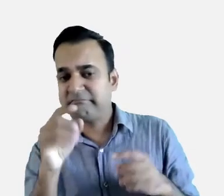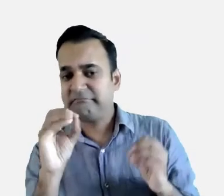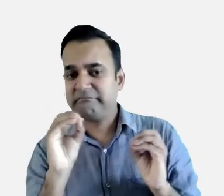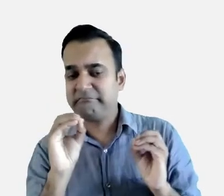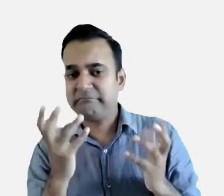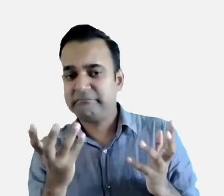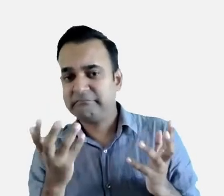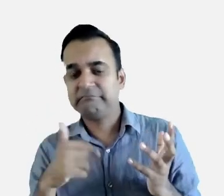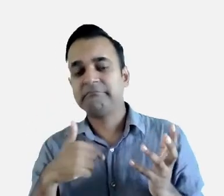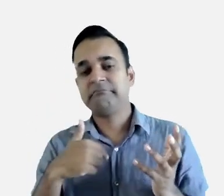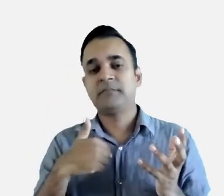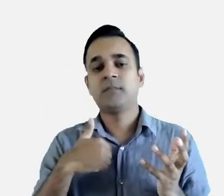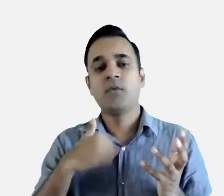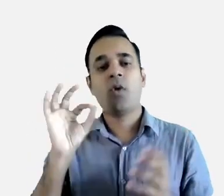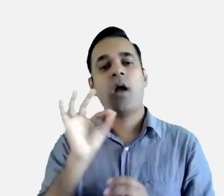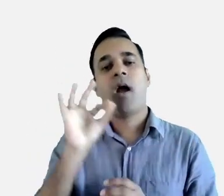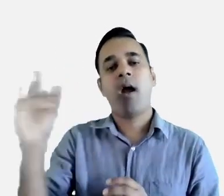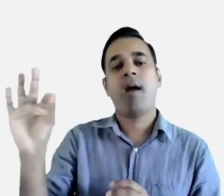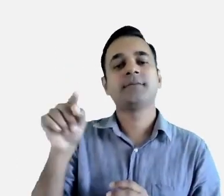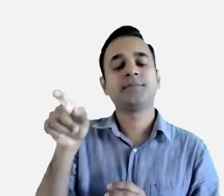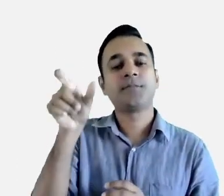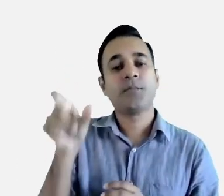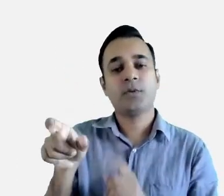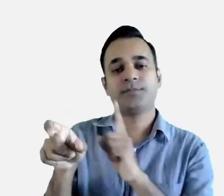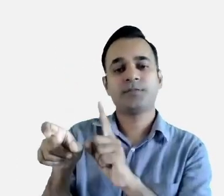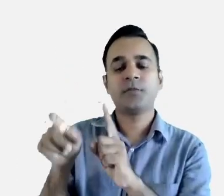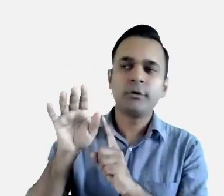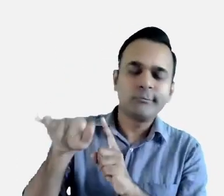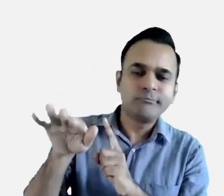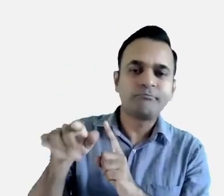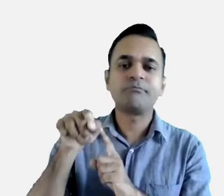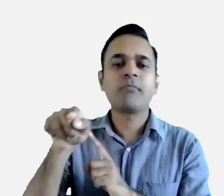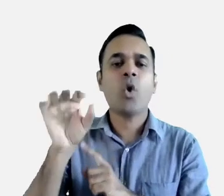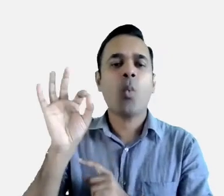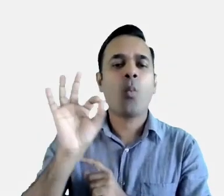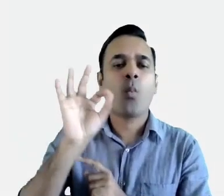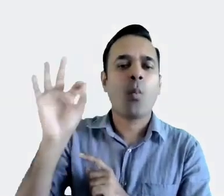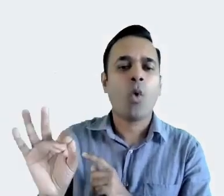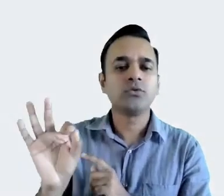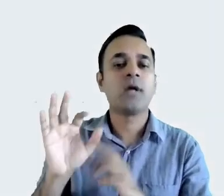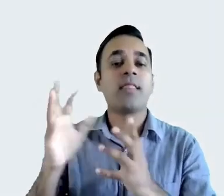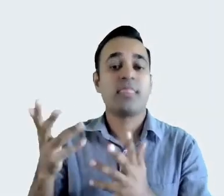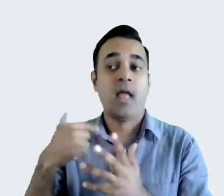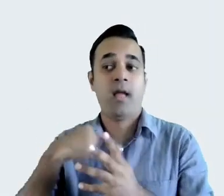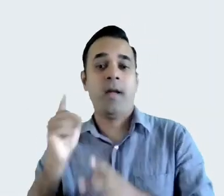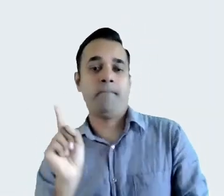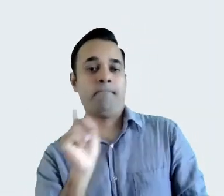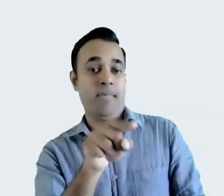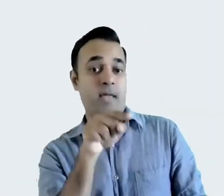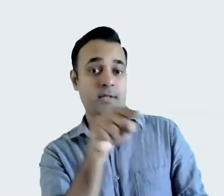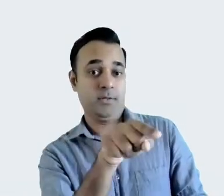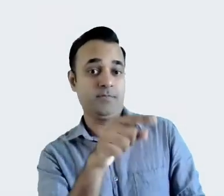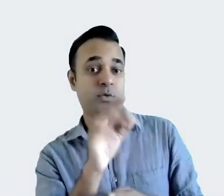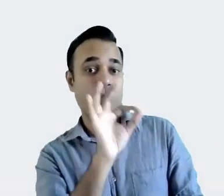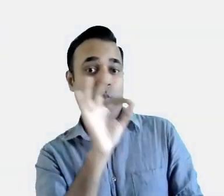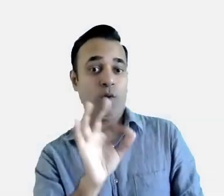our follow-up questions, and then I will return to you, Mr. Lopez, to see if we can benefit from